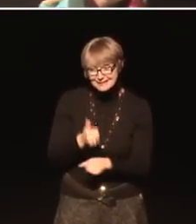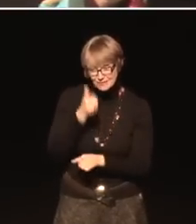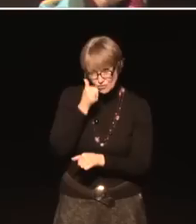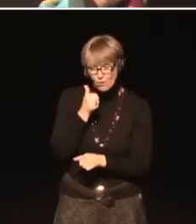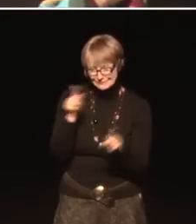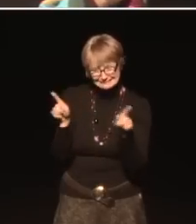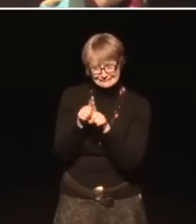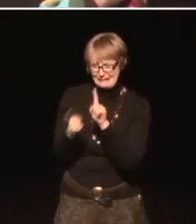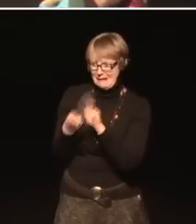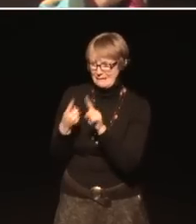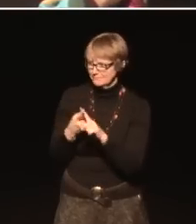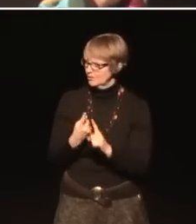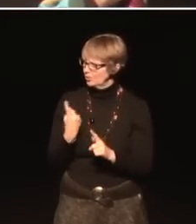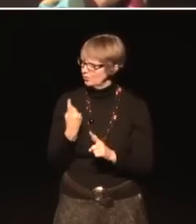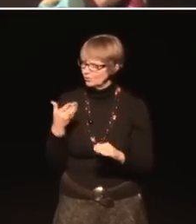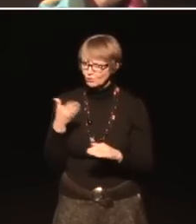this.